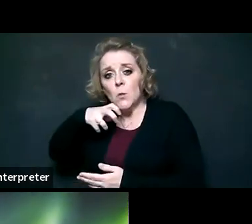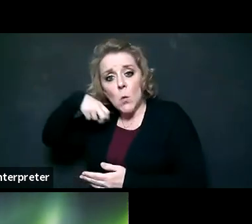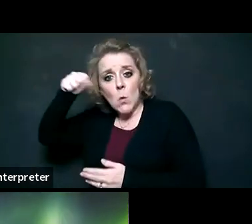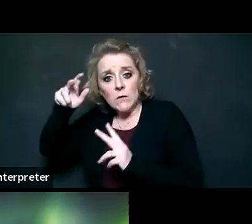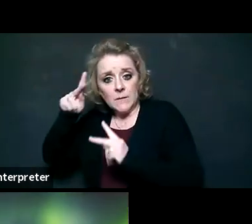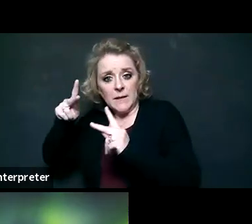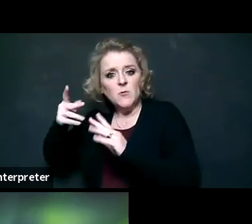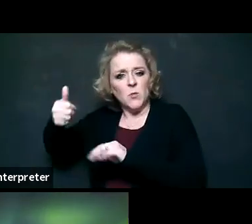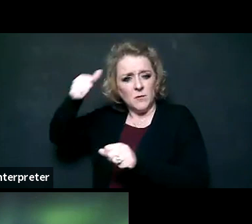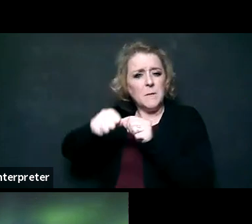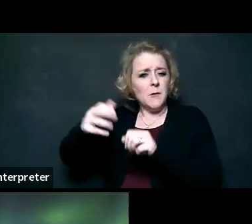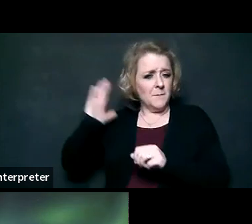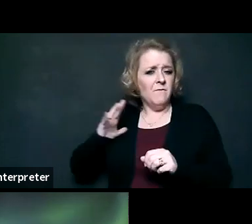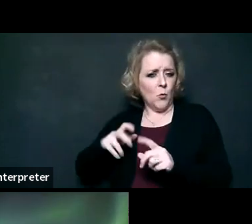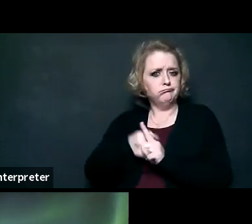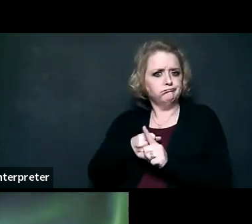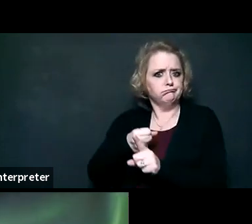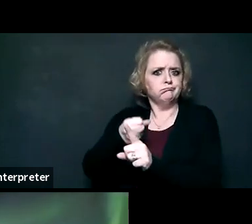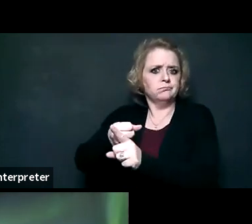on. And I think that's a good sign for Lubbock.